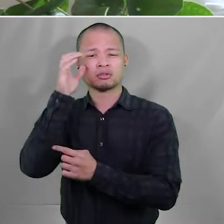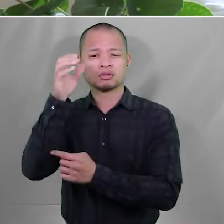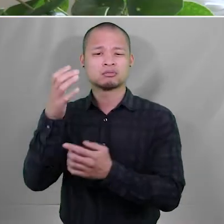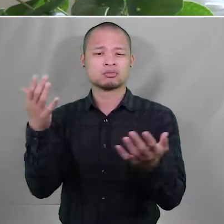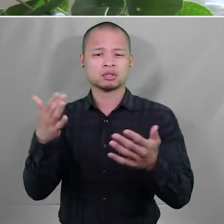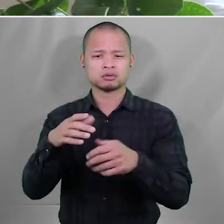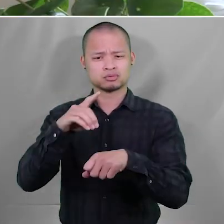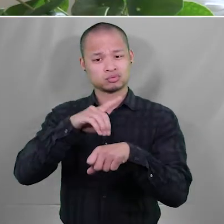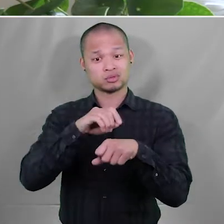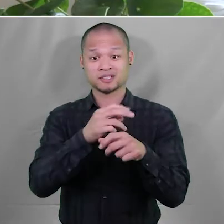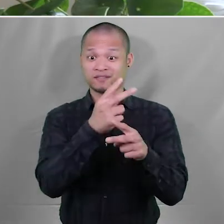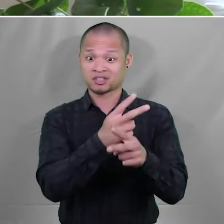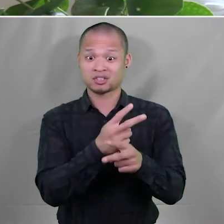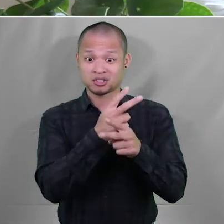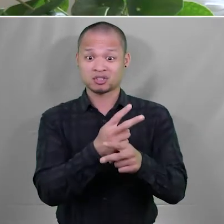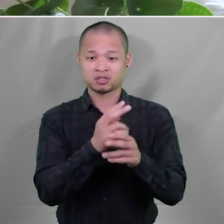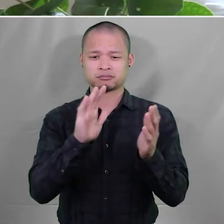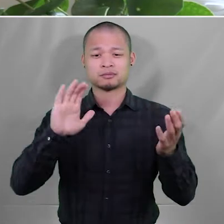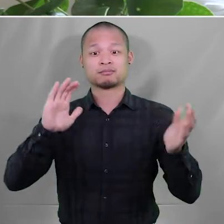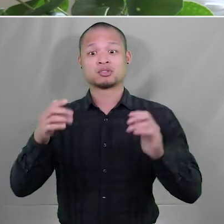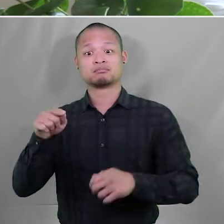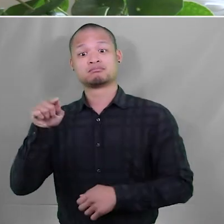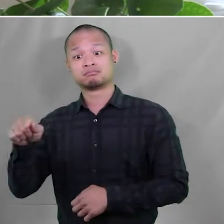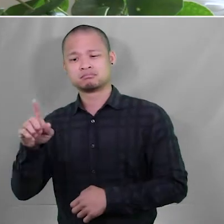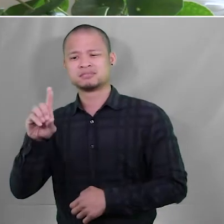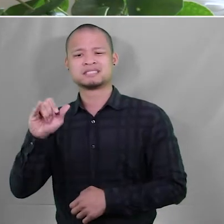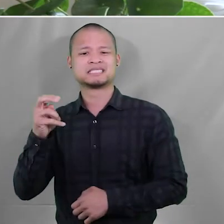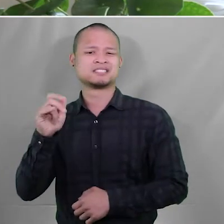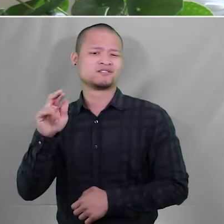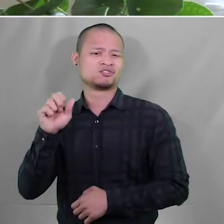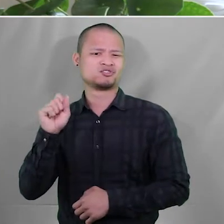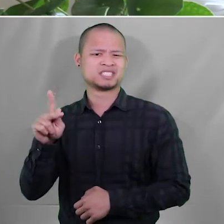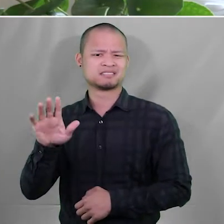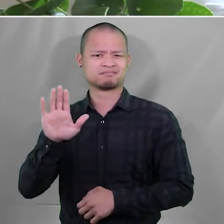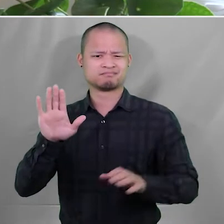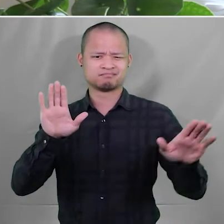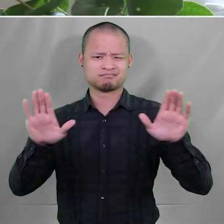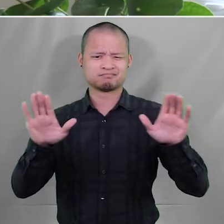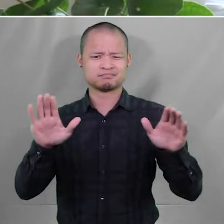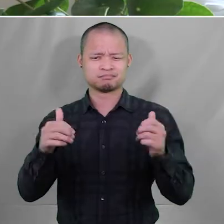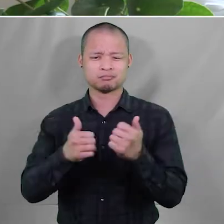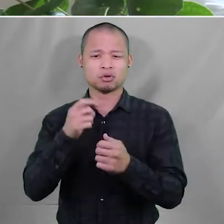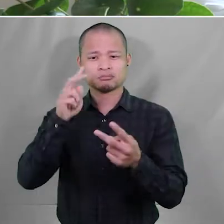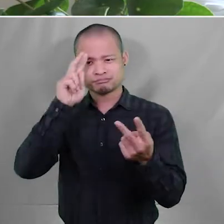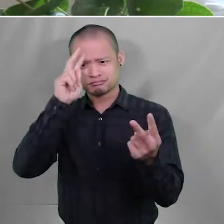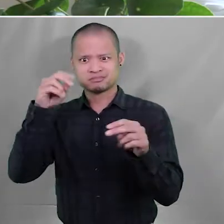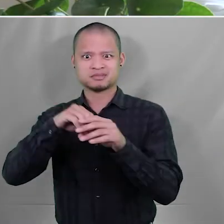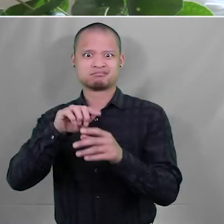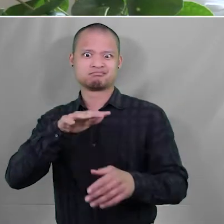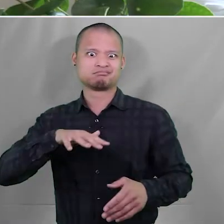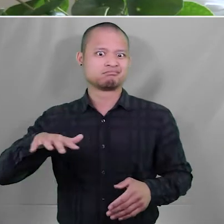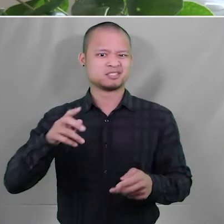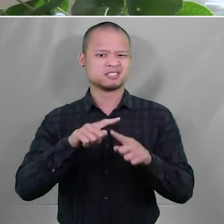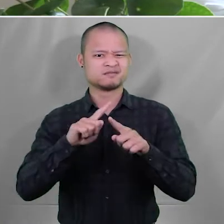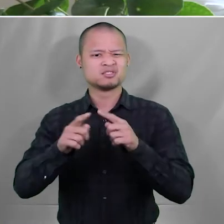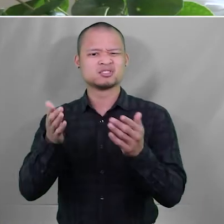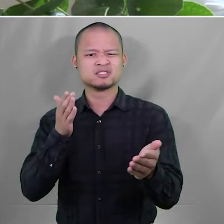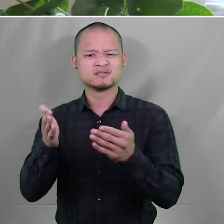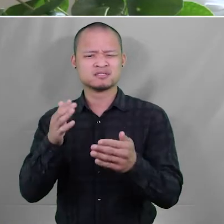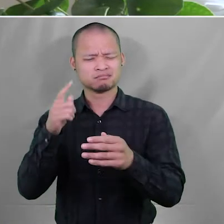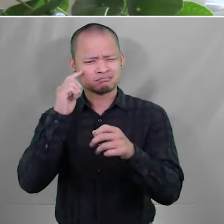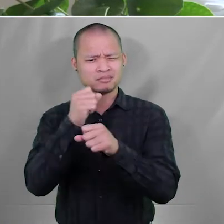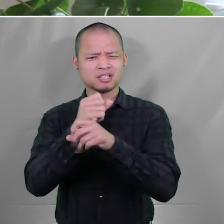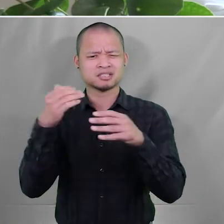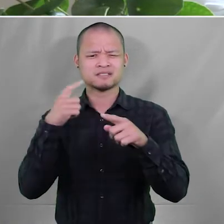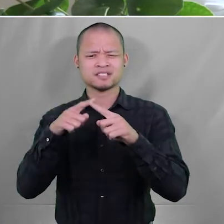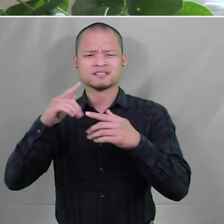concepts of duty of care versus dignity of risk and how they sometimes get misunderstood in our services. So